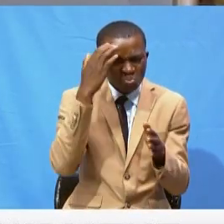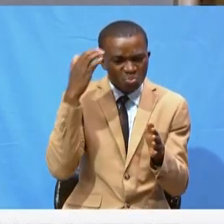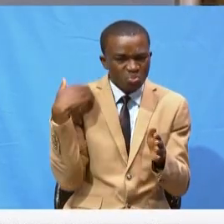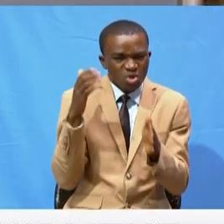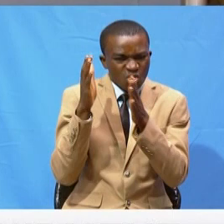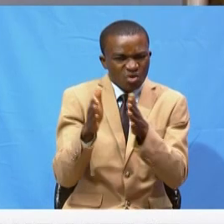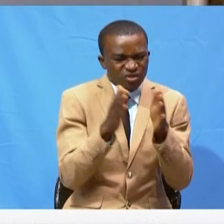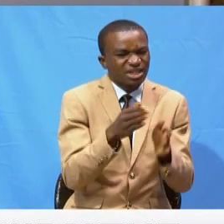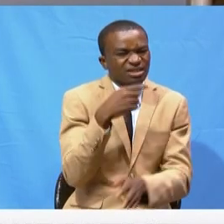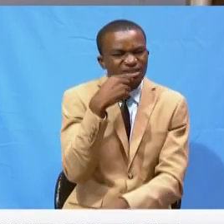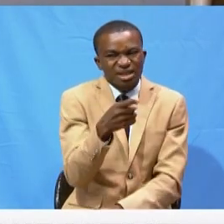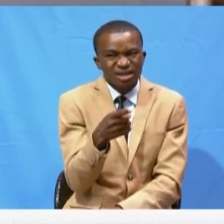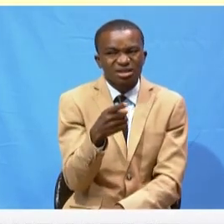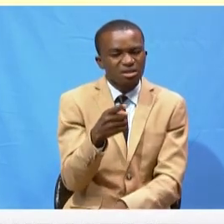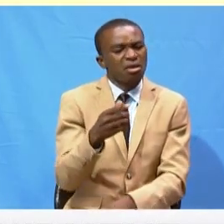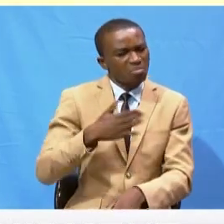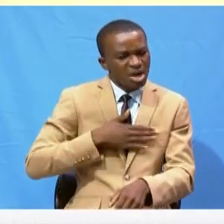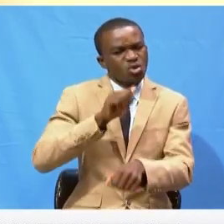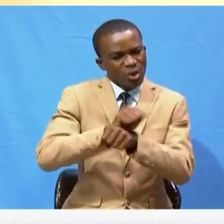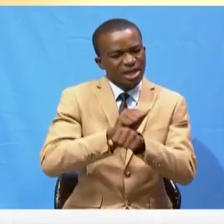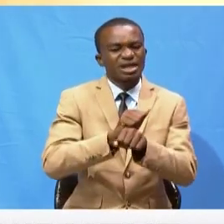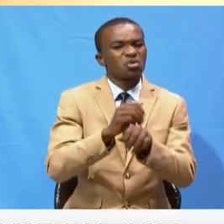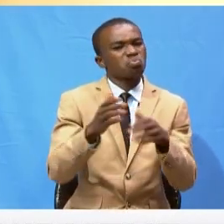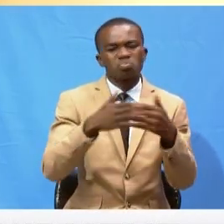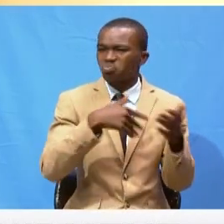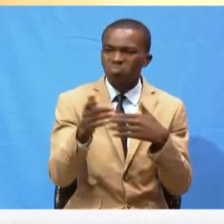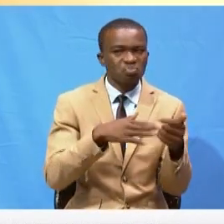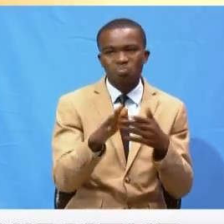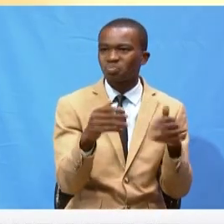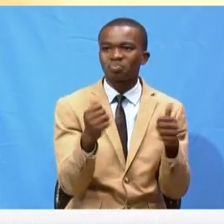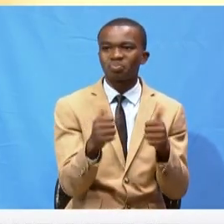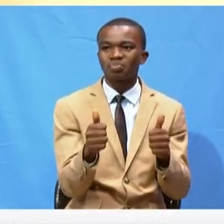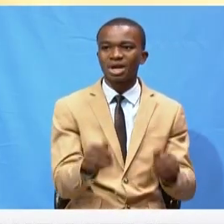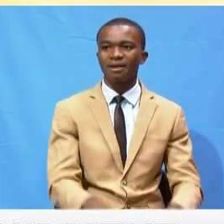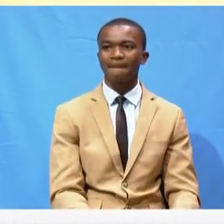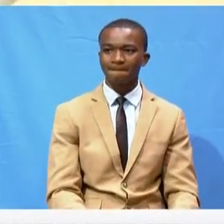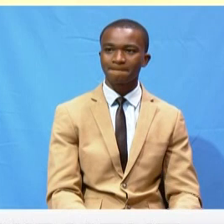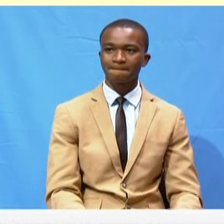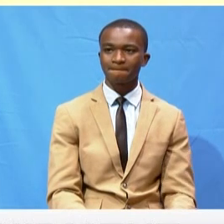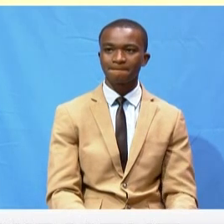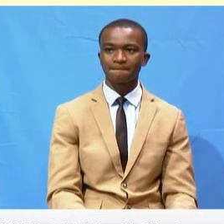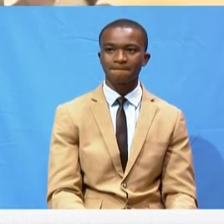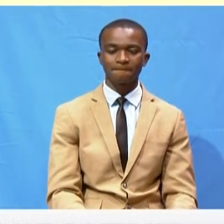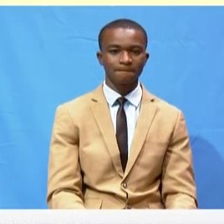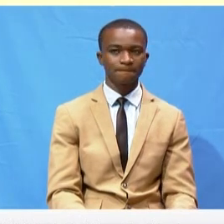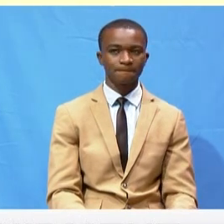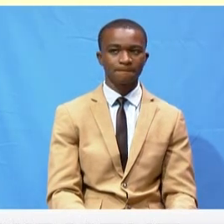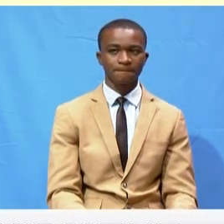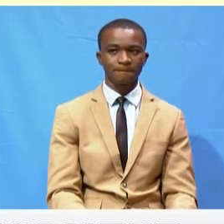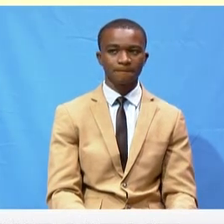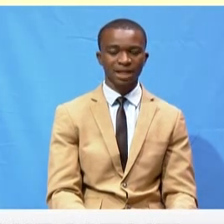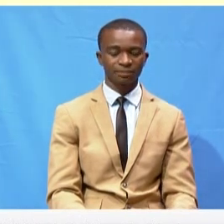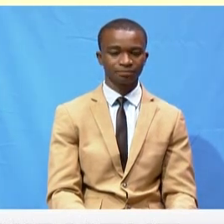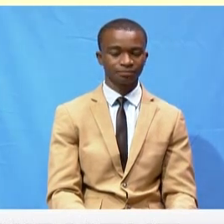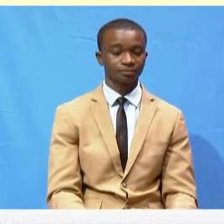his work easier. Relatives, it has given even time for the relatives to bury their beloved ones in, for the